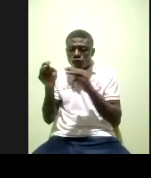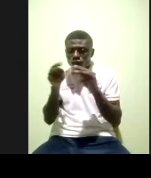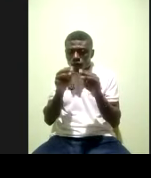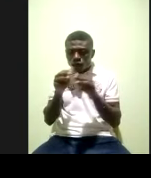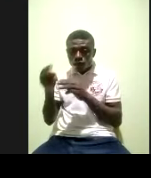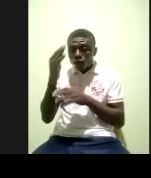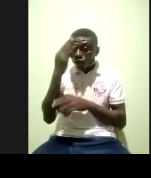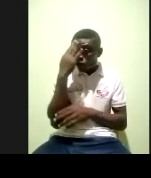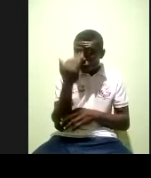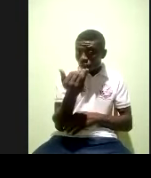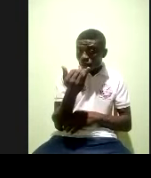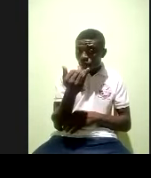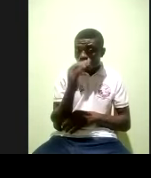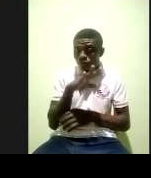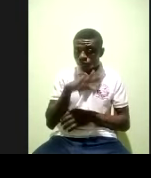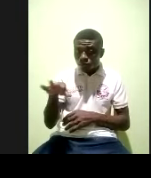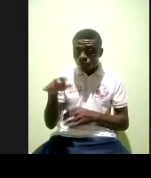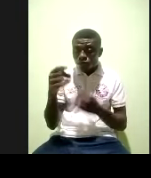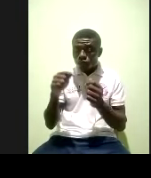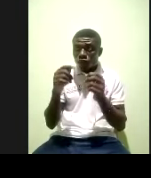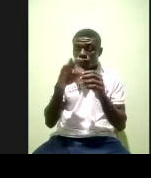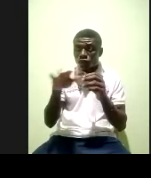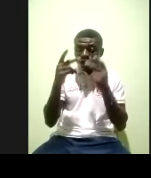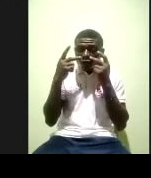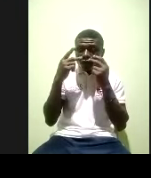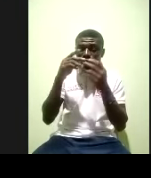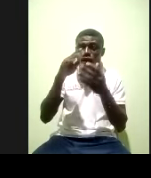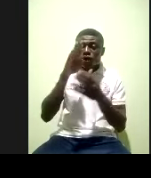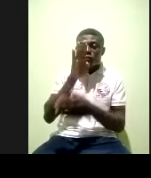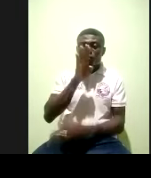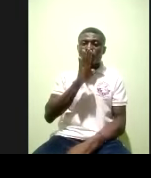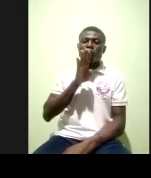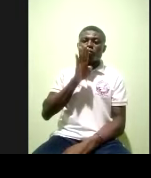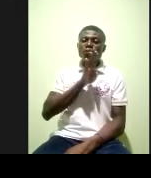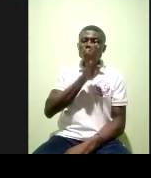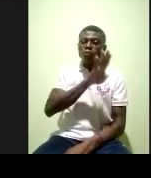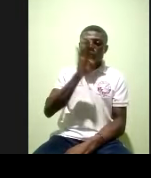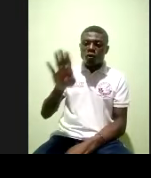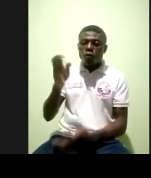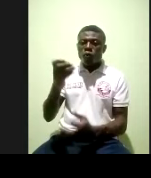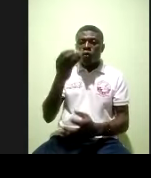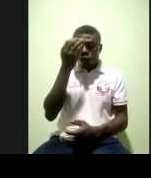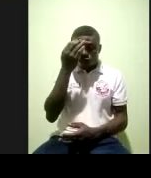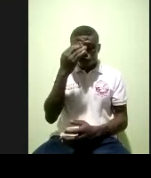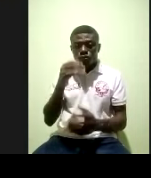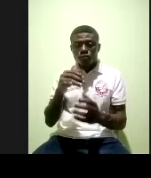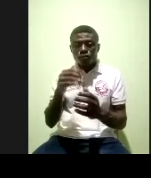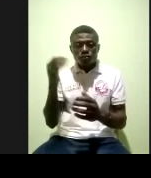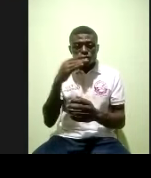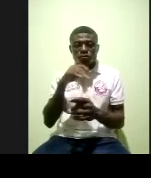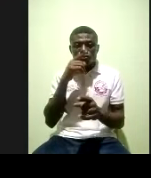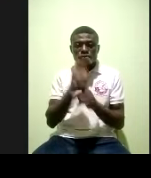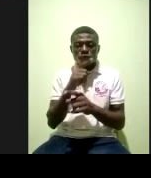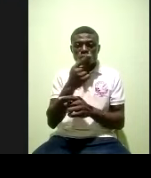Because when the children are looking at the board and copying it, trying to note down, there is not just one